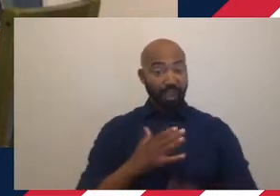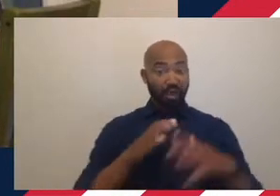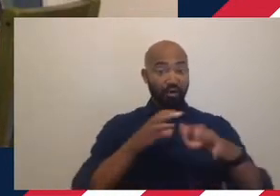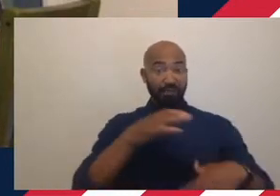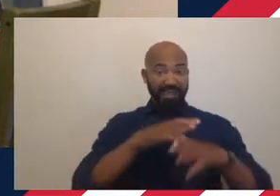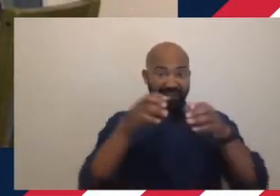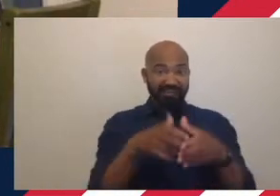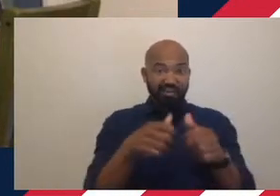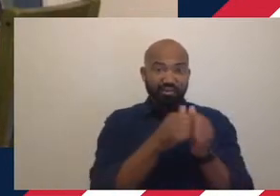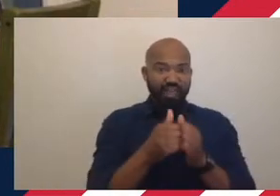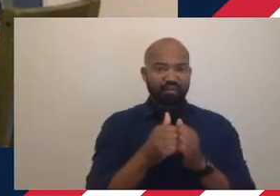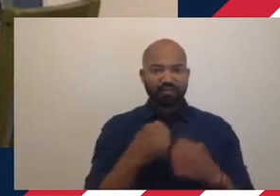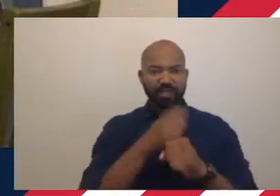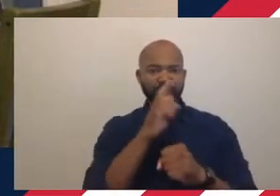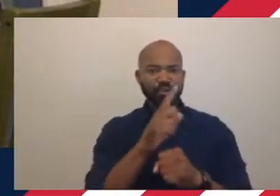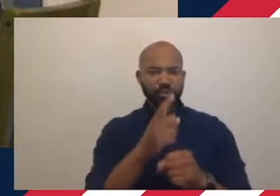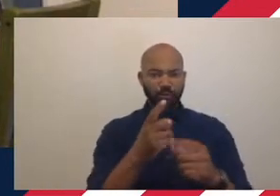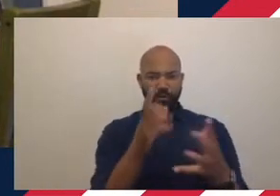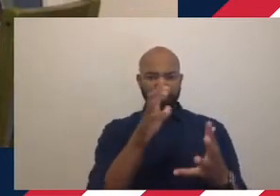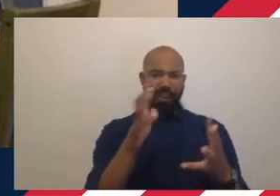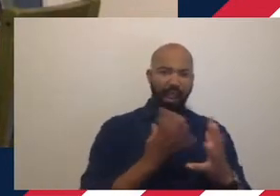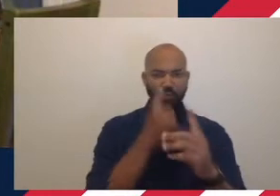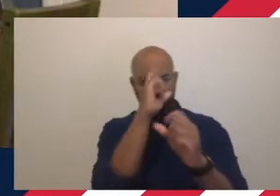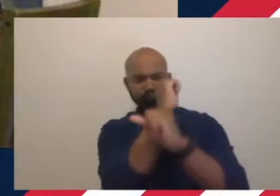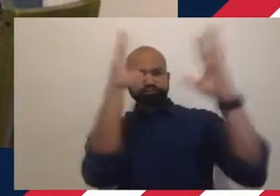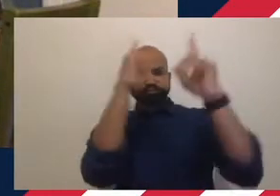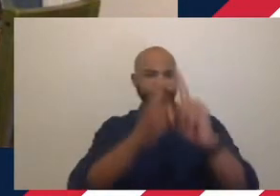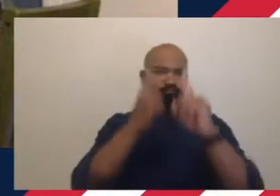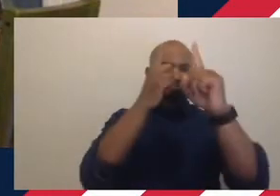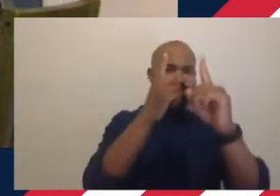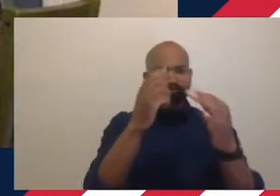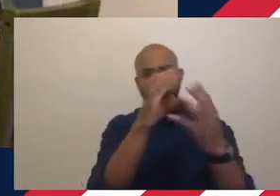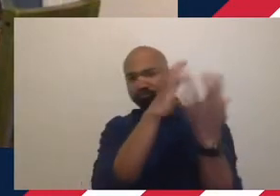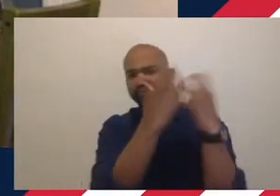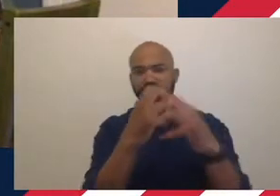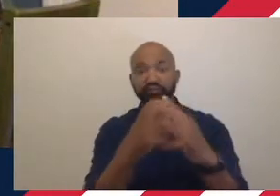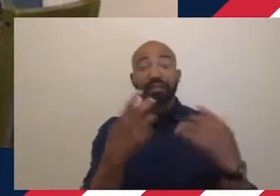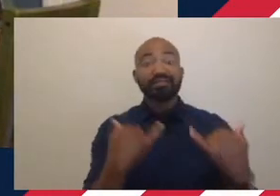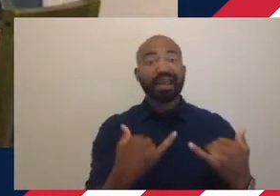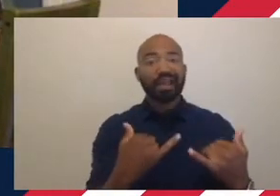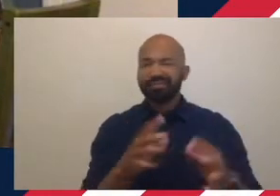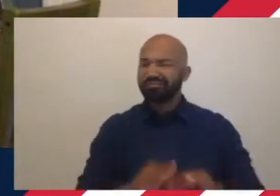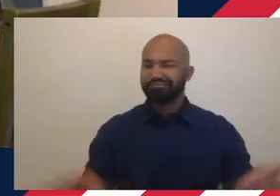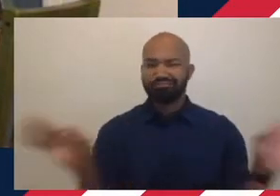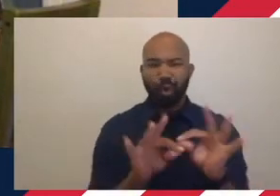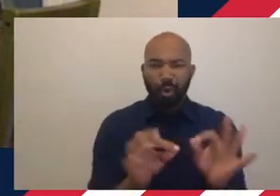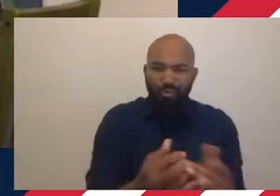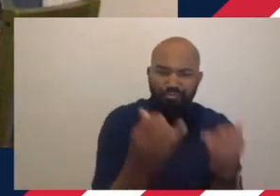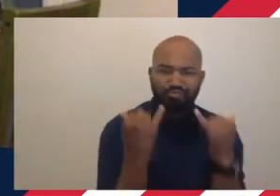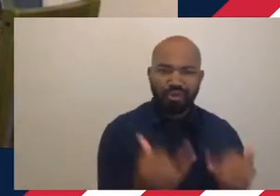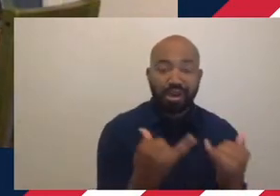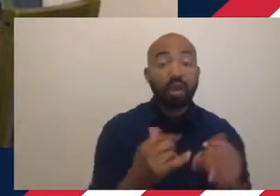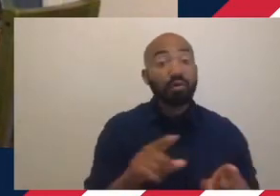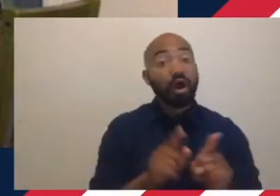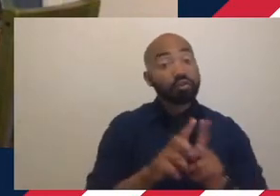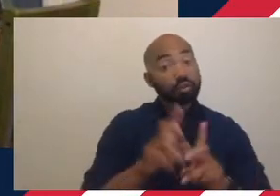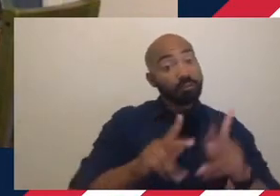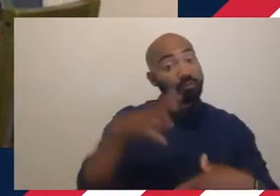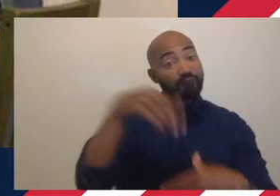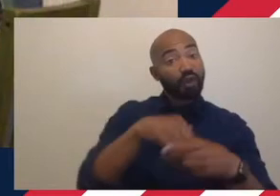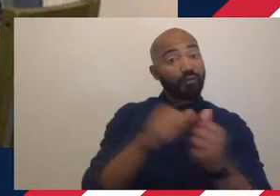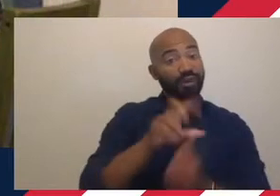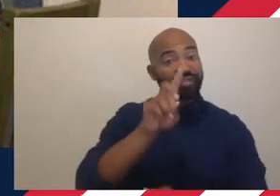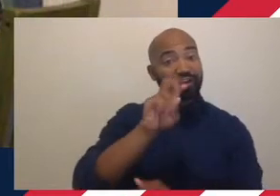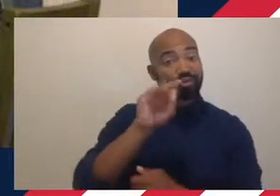party platform is critical work, especially at this moment. And I know the members of this drafting committee will